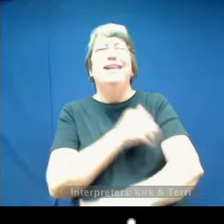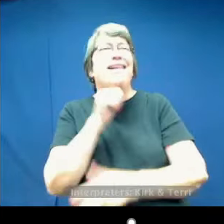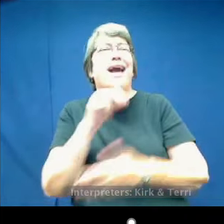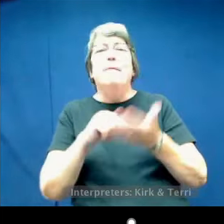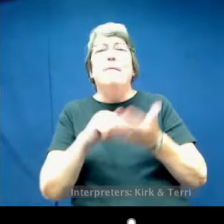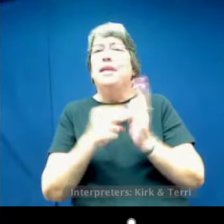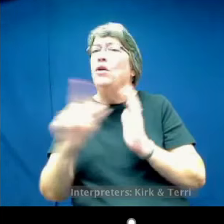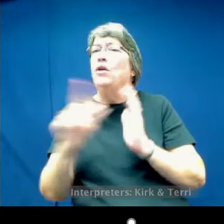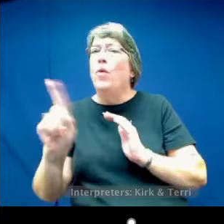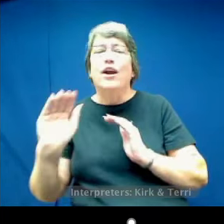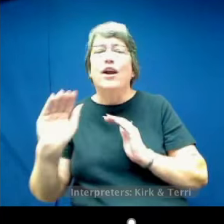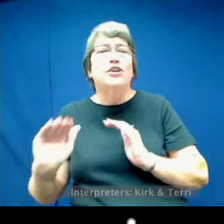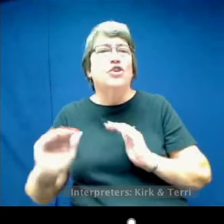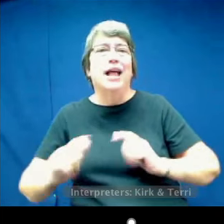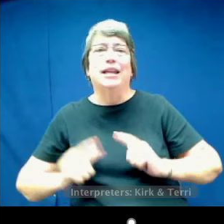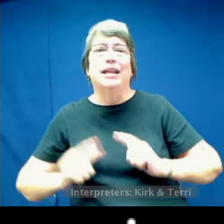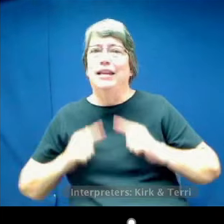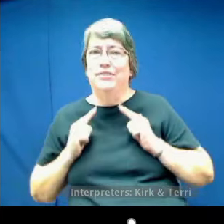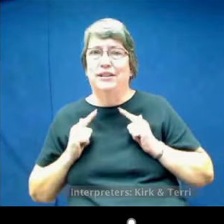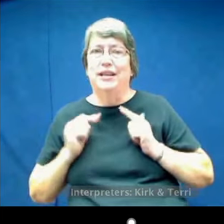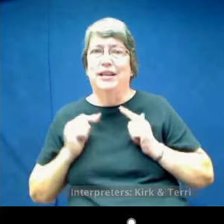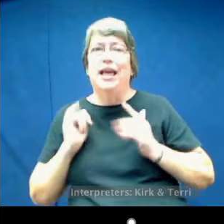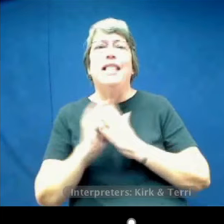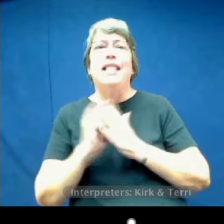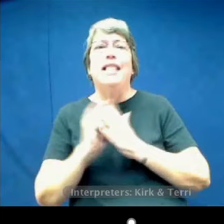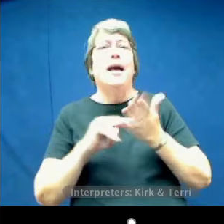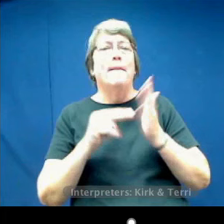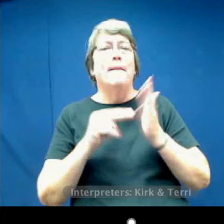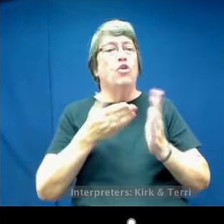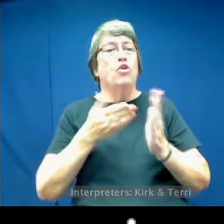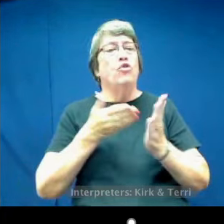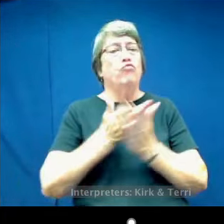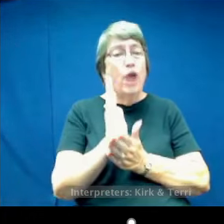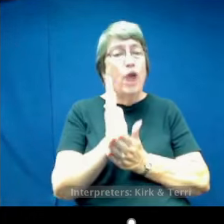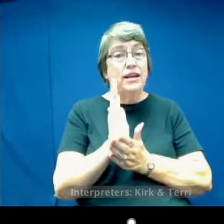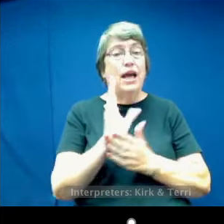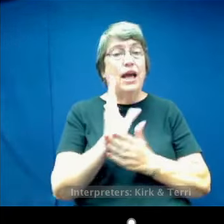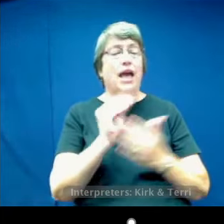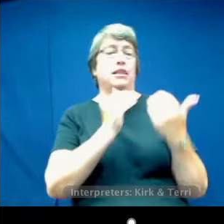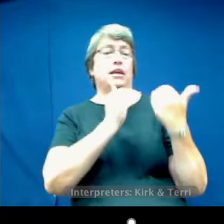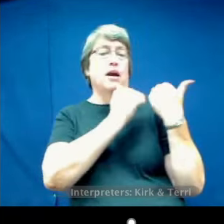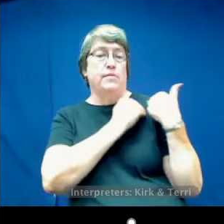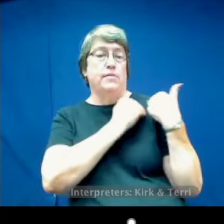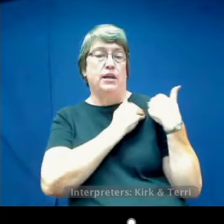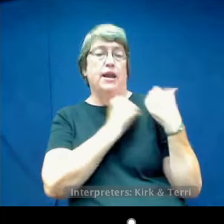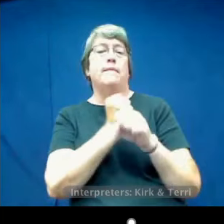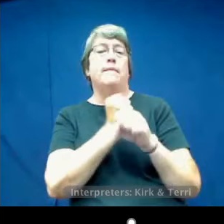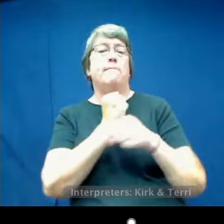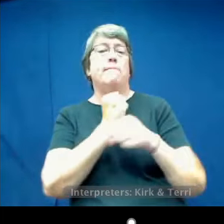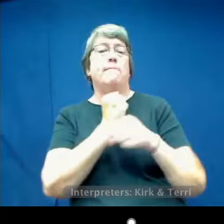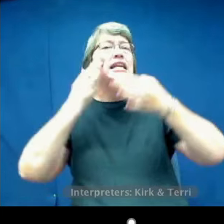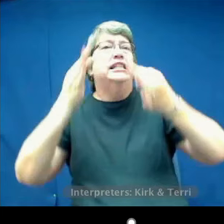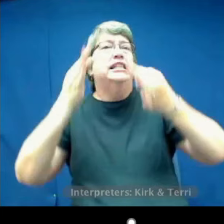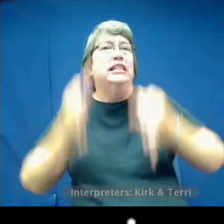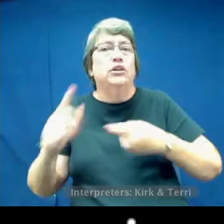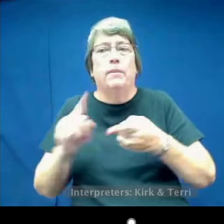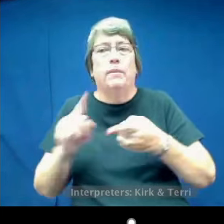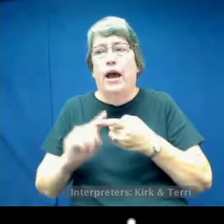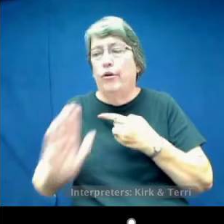and obligation to make long-range decisions involving the child's education,